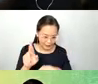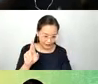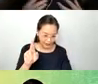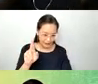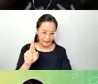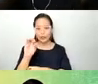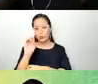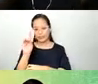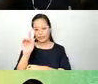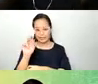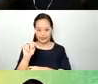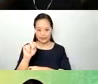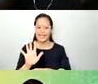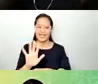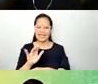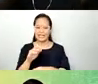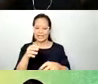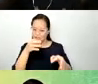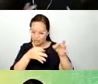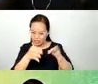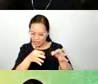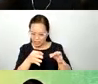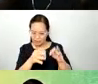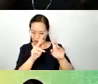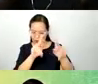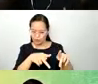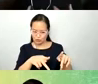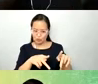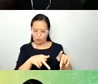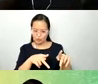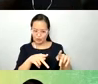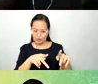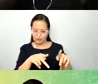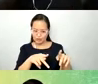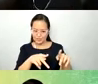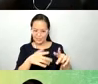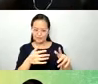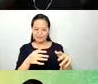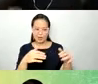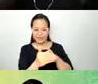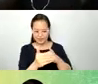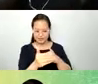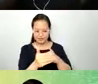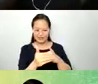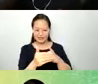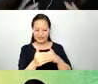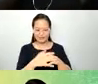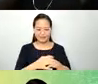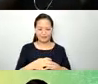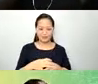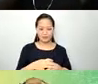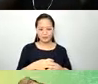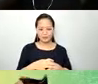Don't judge someone until you stood at his forge and work with his hammer. Meron talagang sa